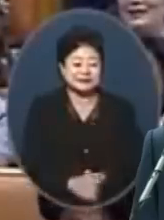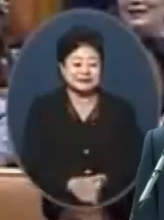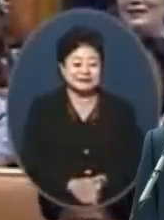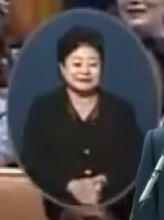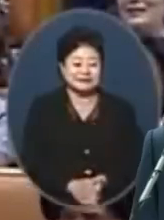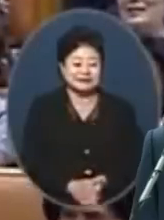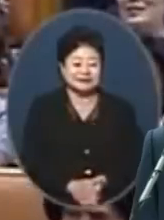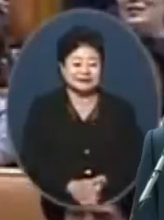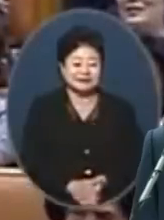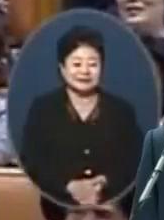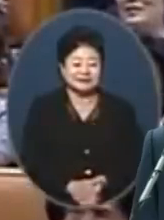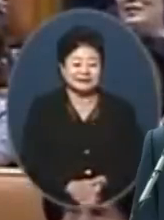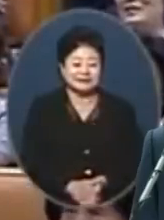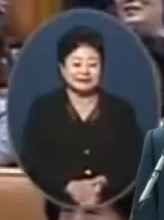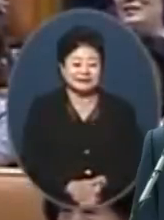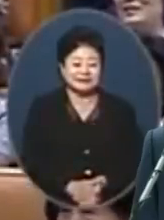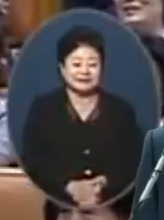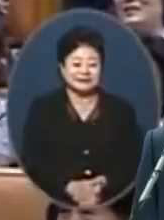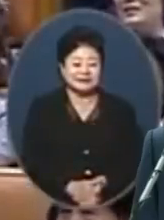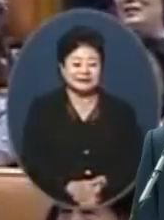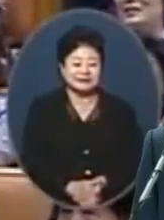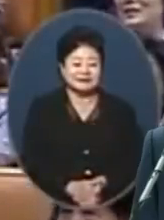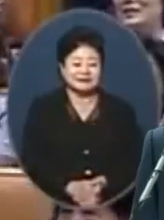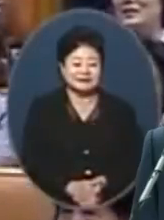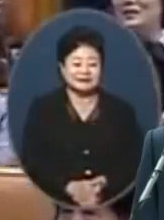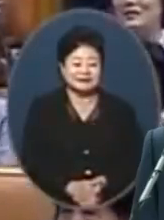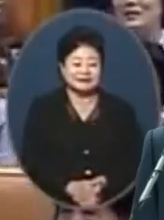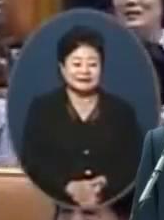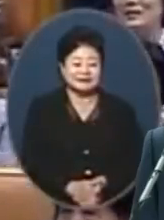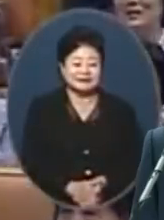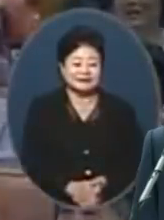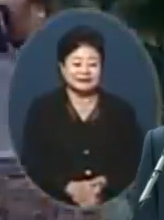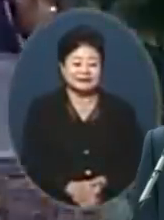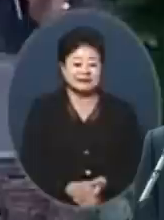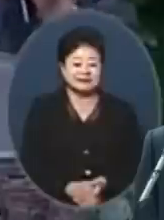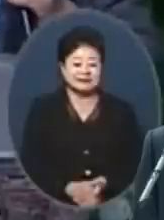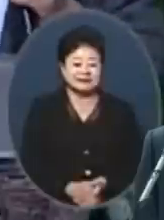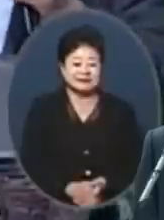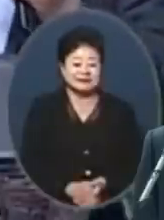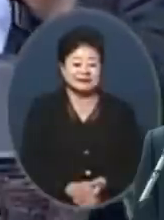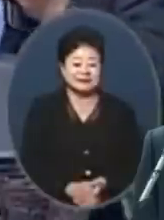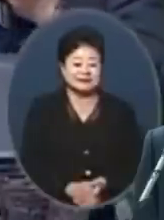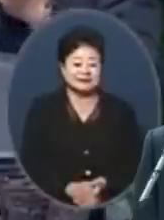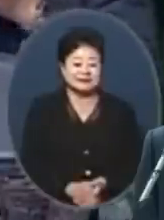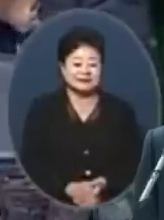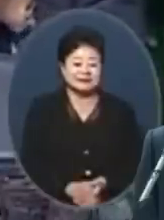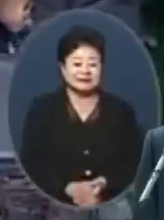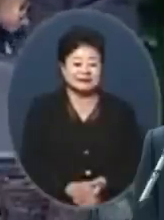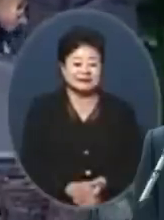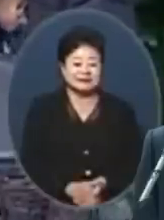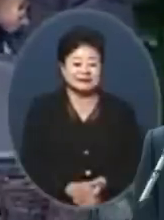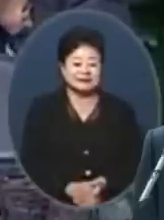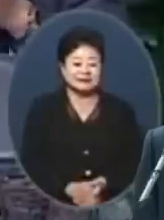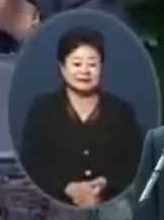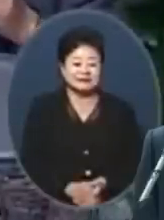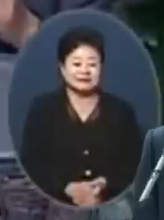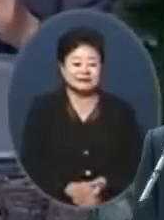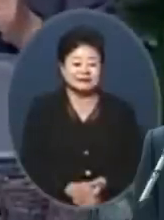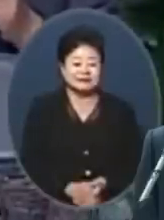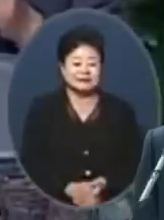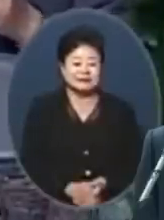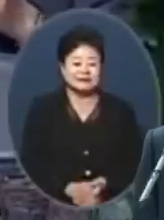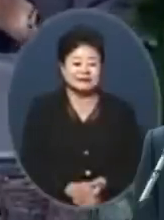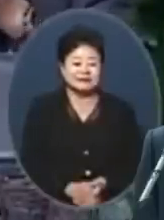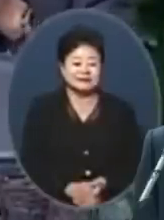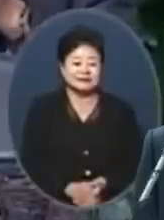Amen. Amen. And I know because of my, I have many, many experience of me